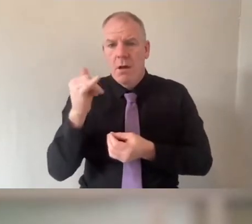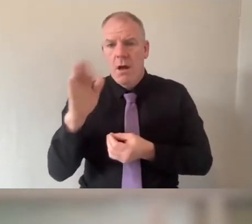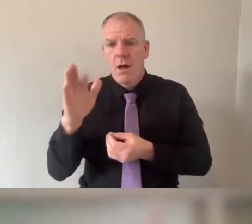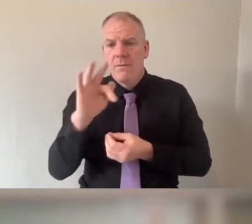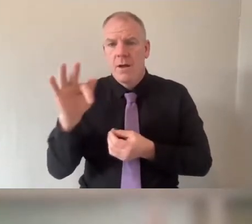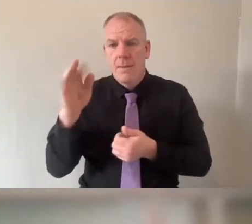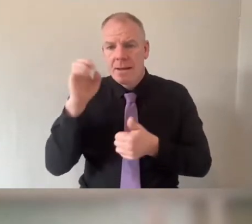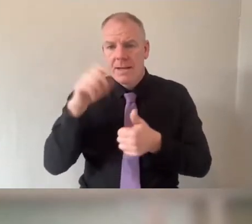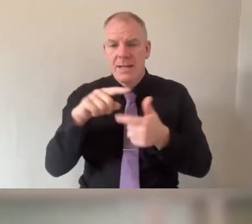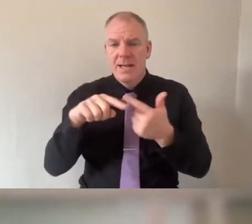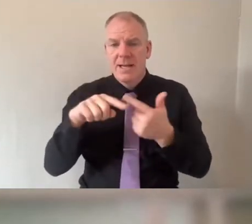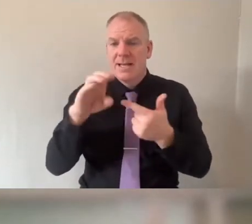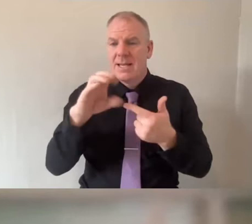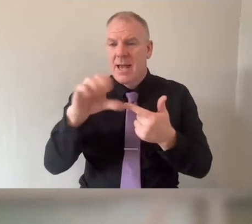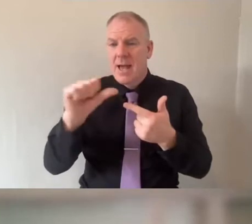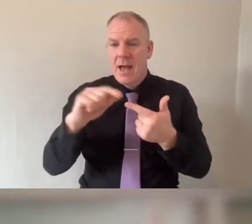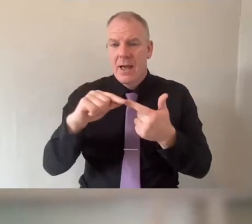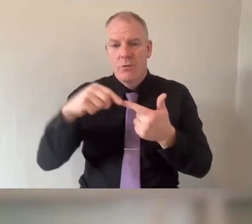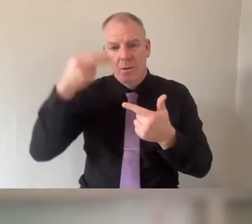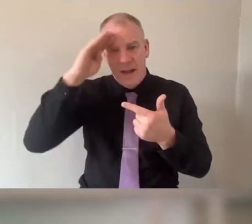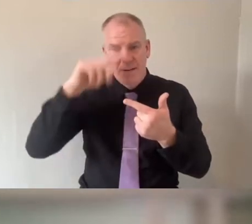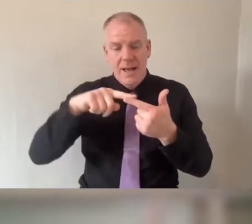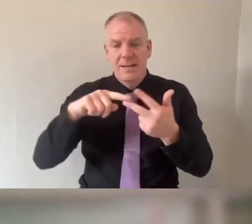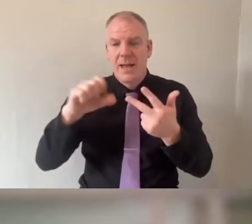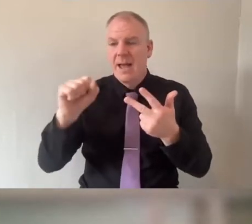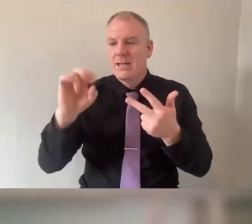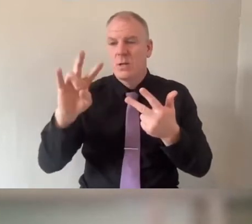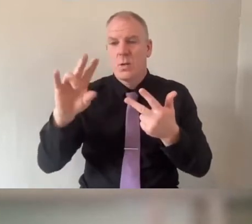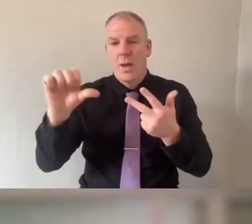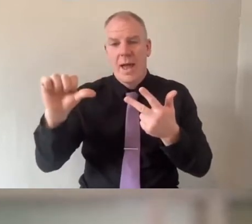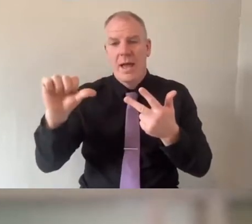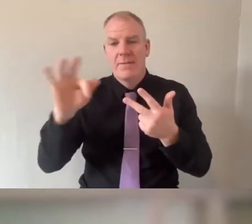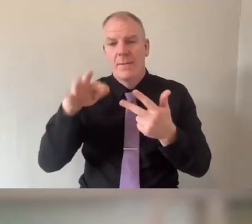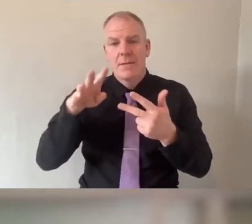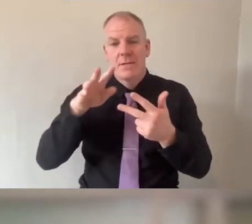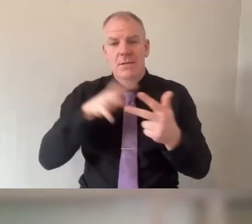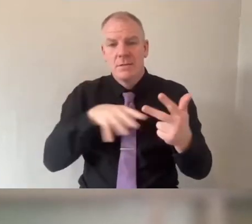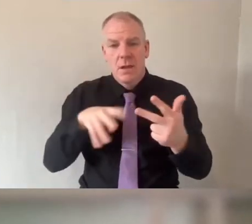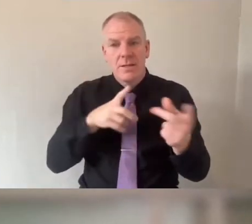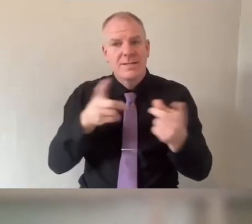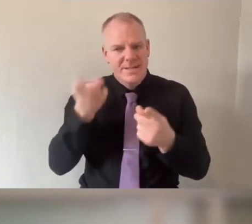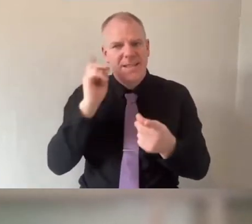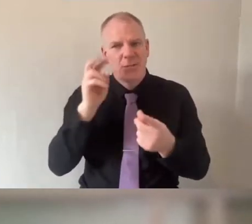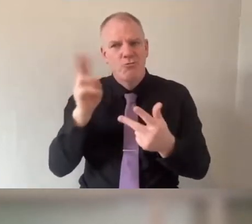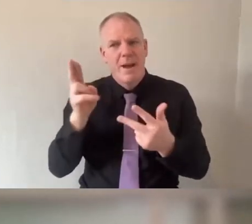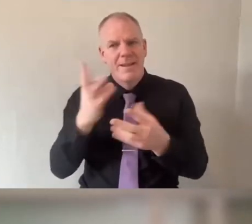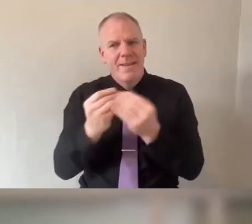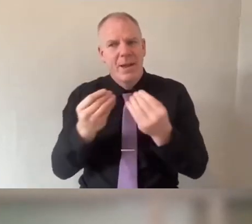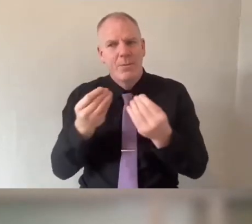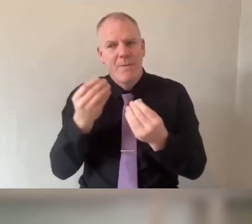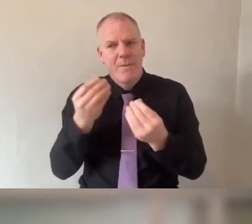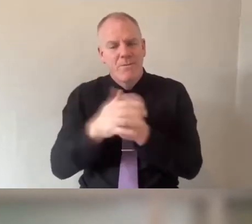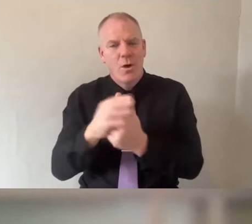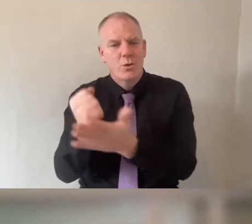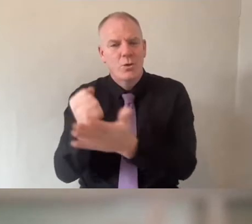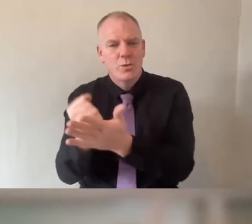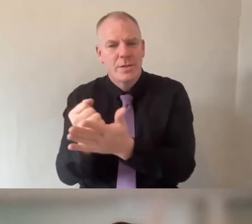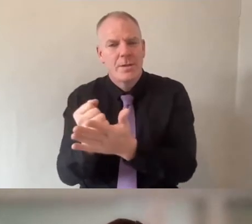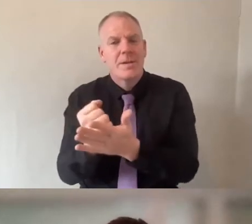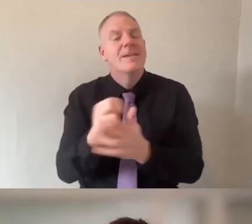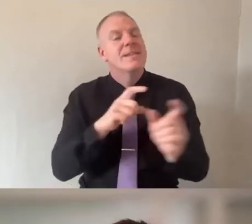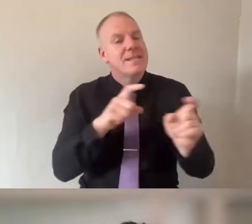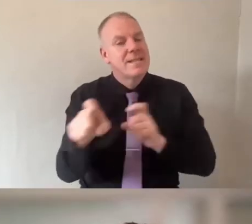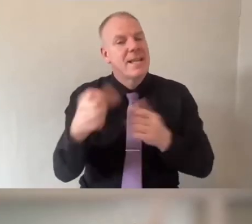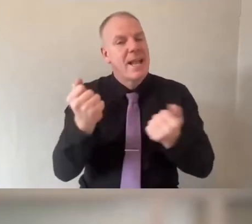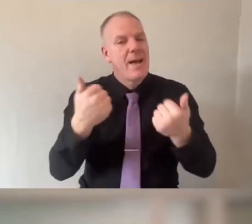in Northern Ireland, and with SQA in Scotland, is done the right thing. But that doesn't mean that there are real concerns about